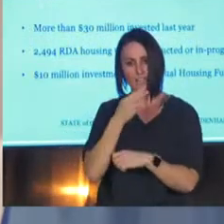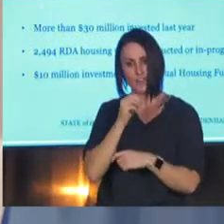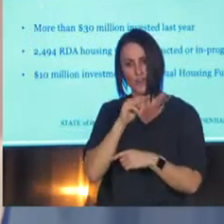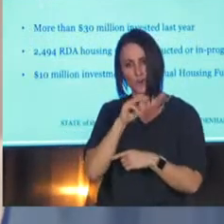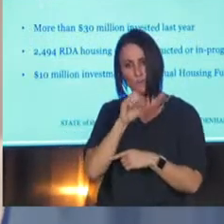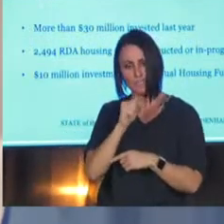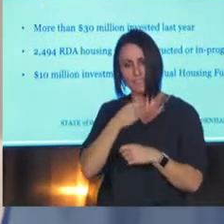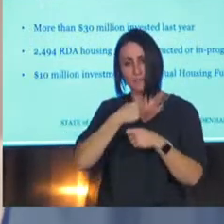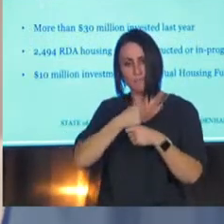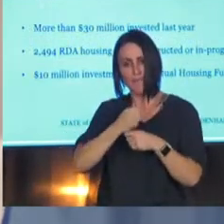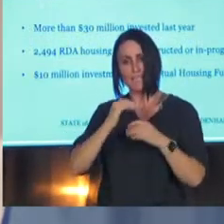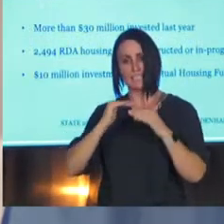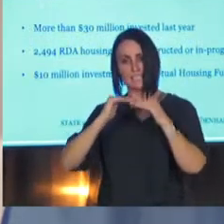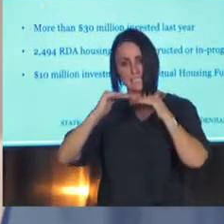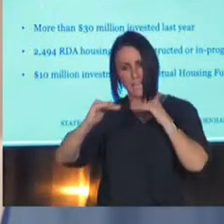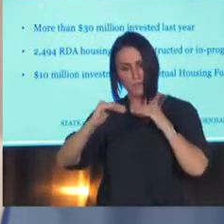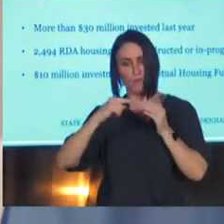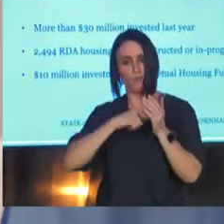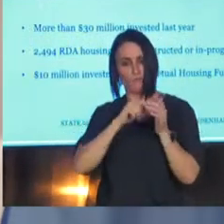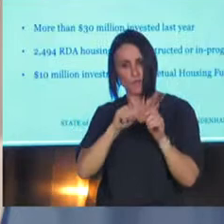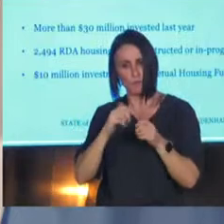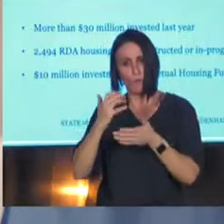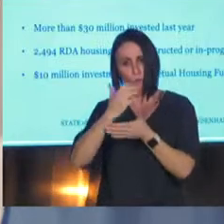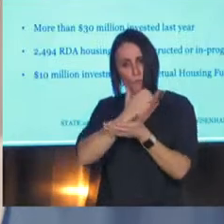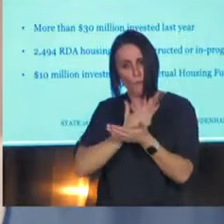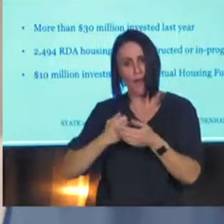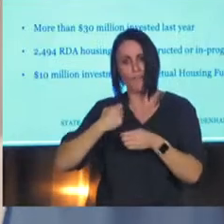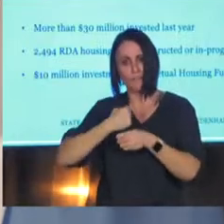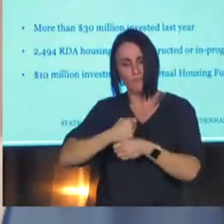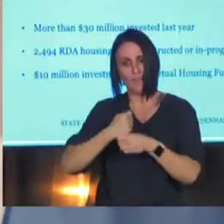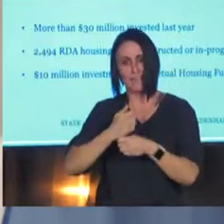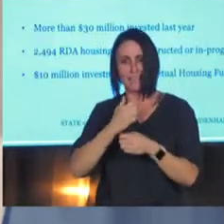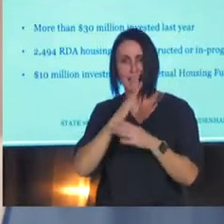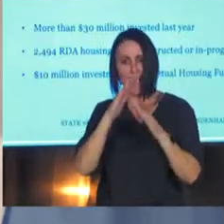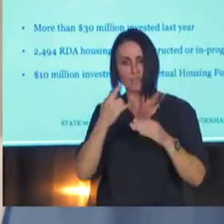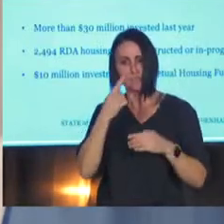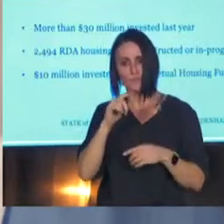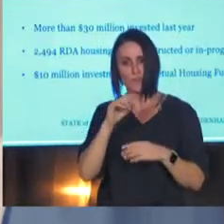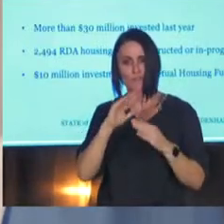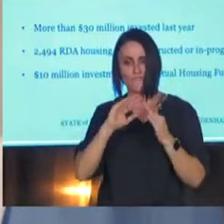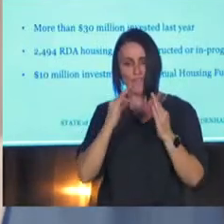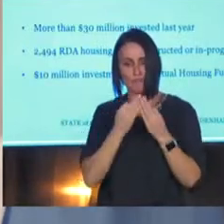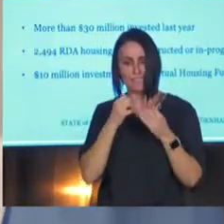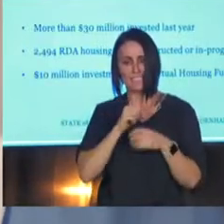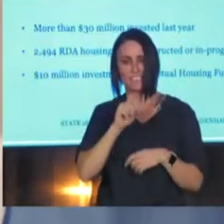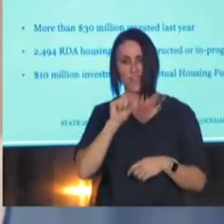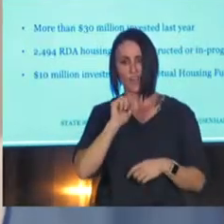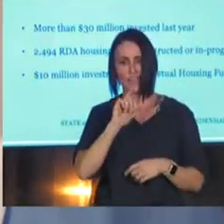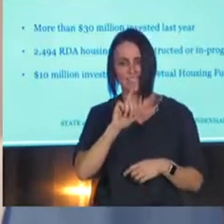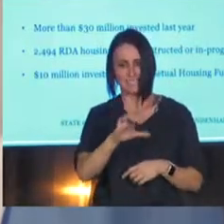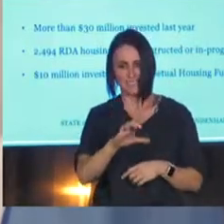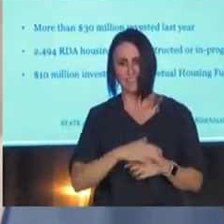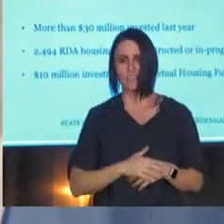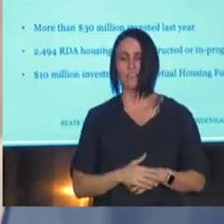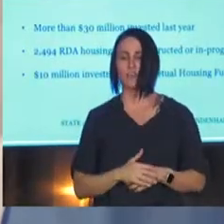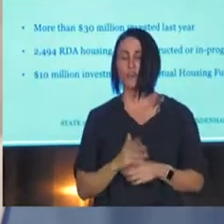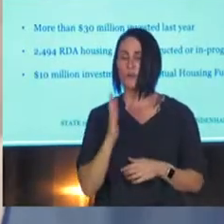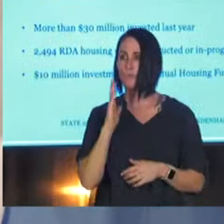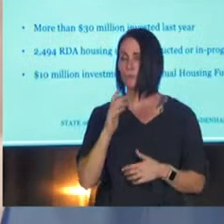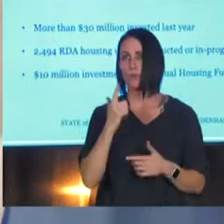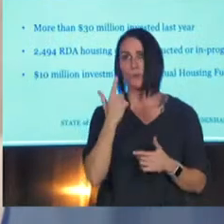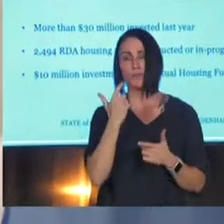stable, affordable, and wealth-generating housing for families in Salt Lake City. This will be the most innovative